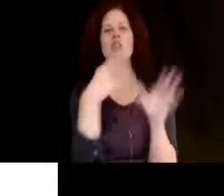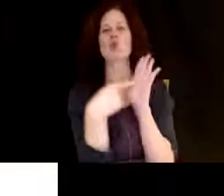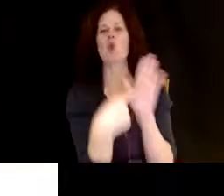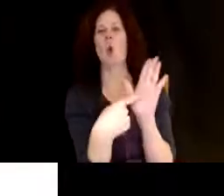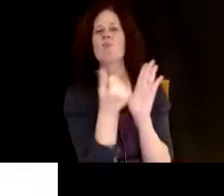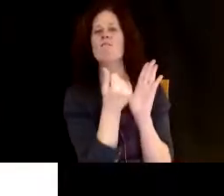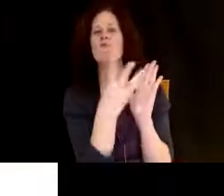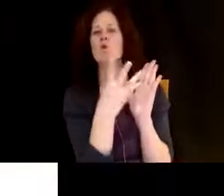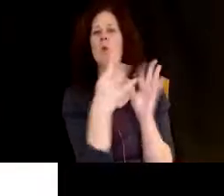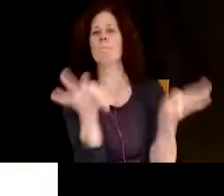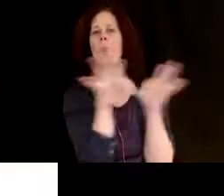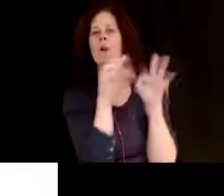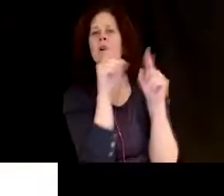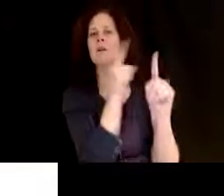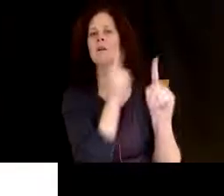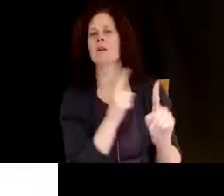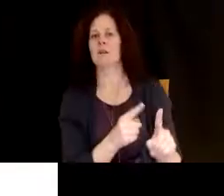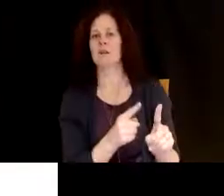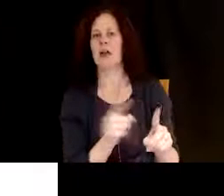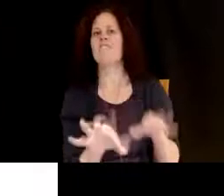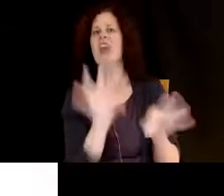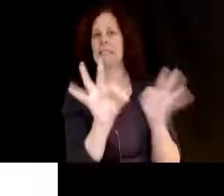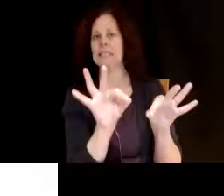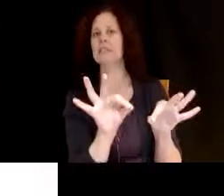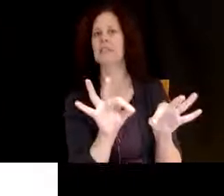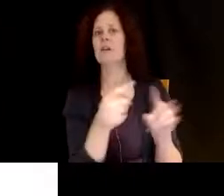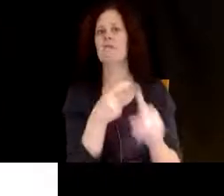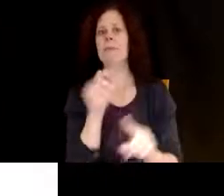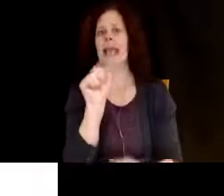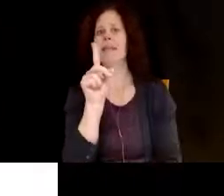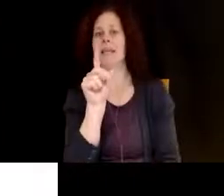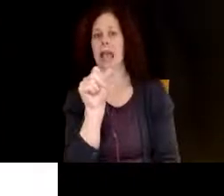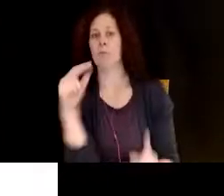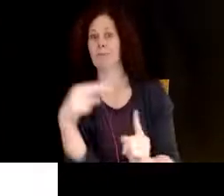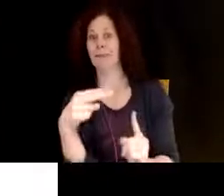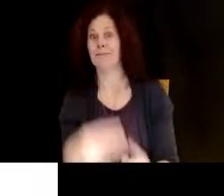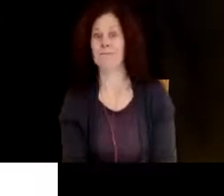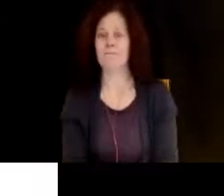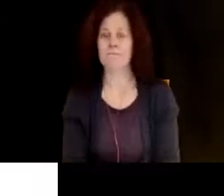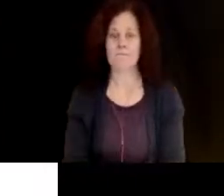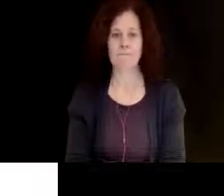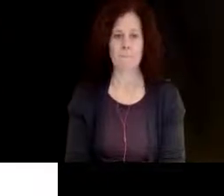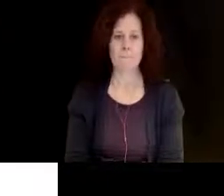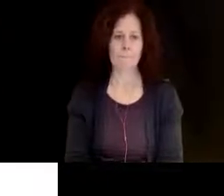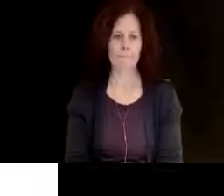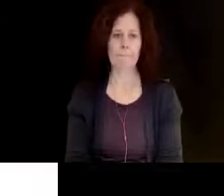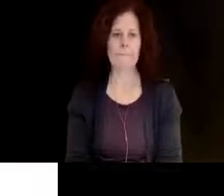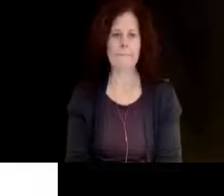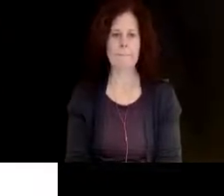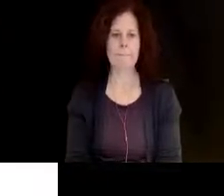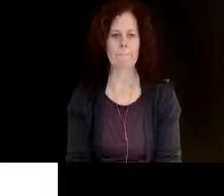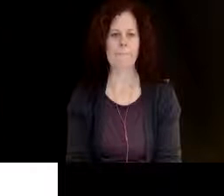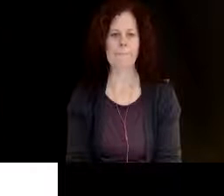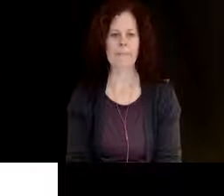the main findings that I think are particularly relevant from the ADA perspective. Next slide, please. So the first set